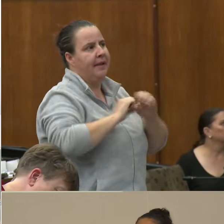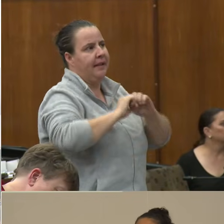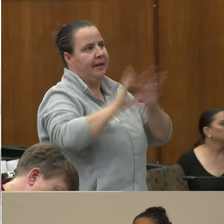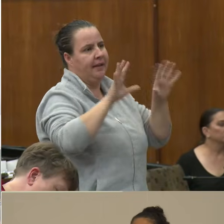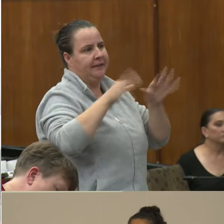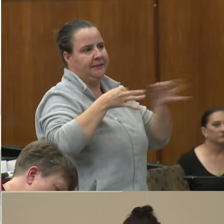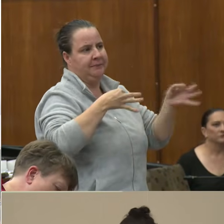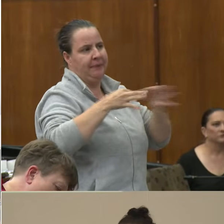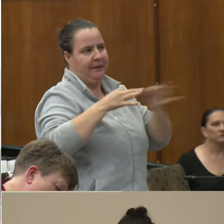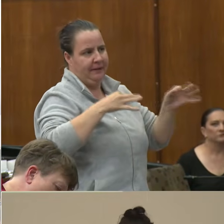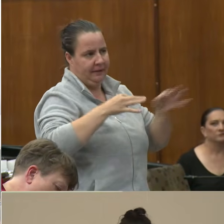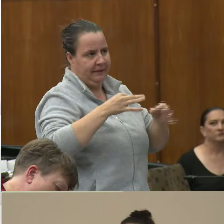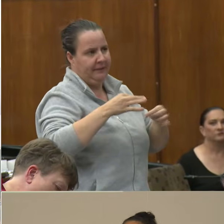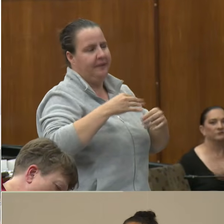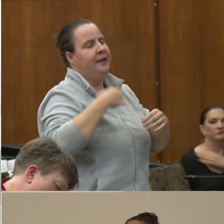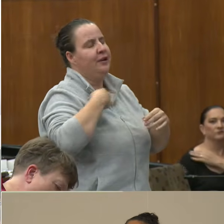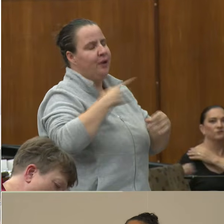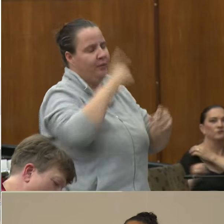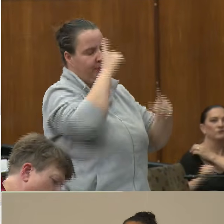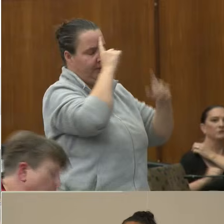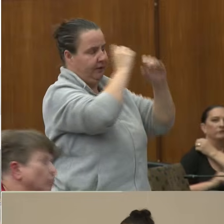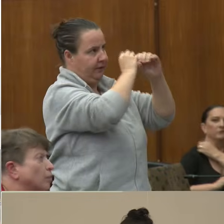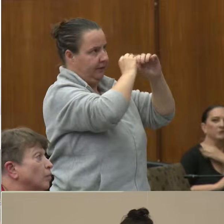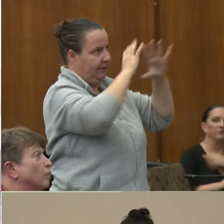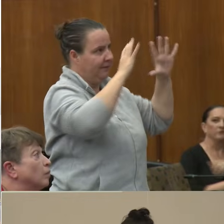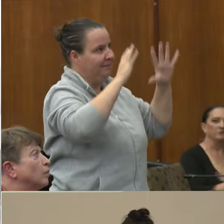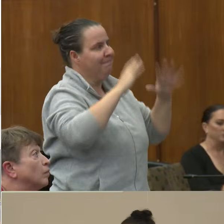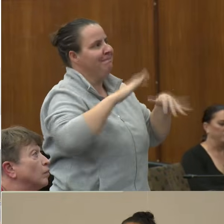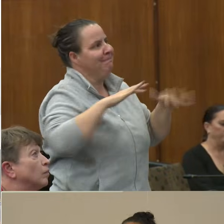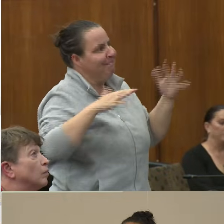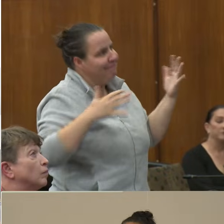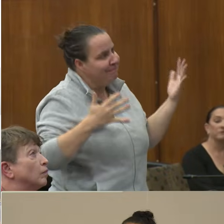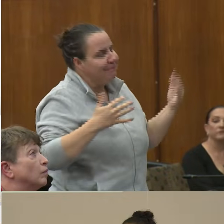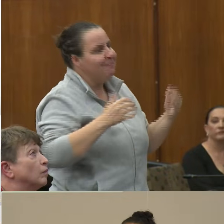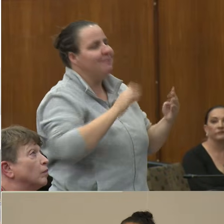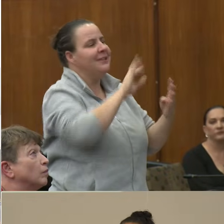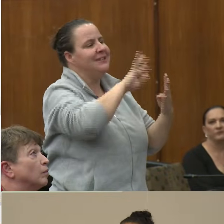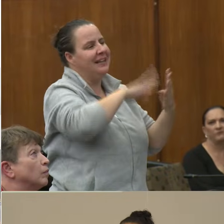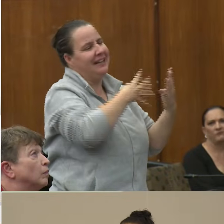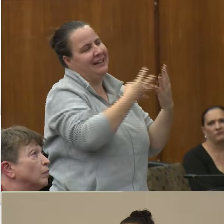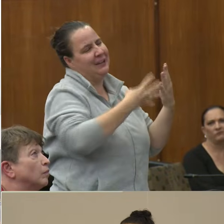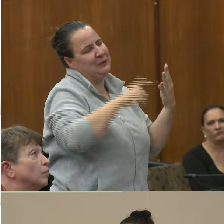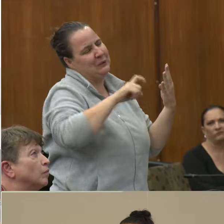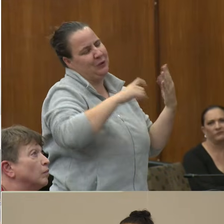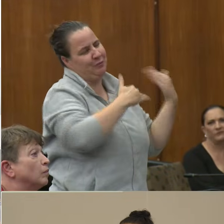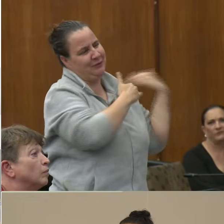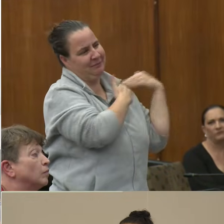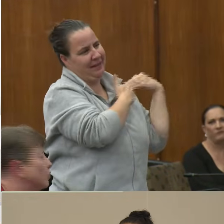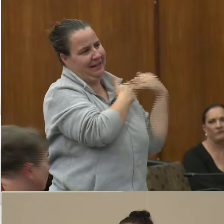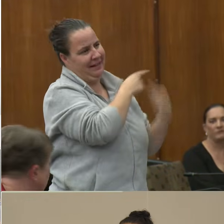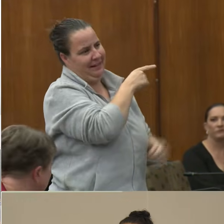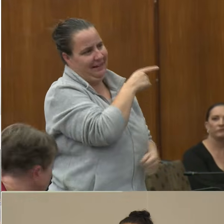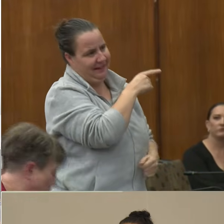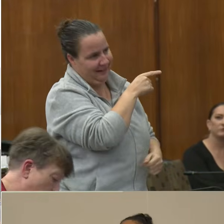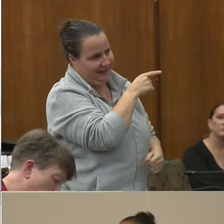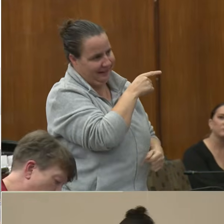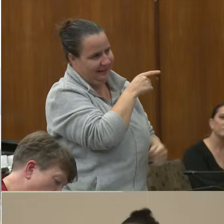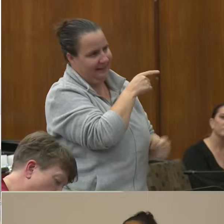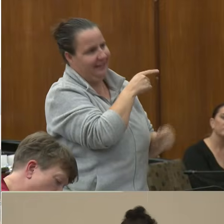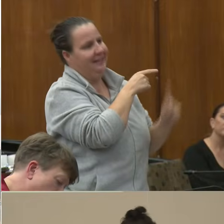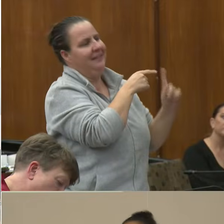Thank you for the clarity and for explaining the vision. So ideally, I think the aim should be